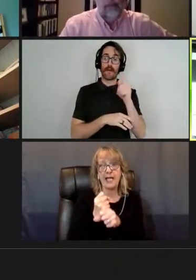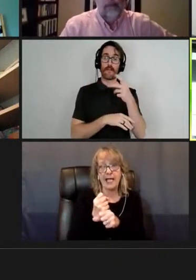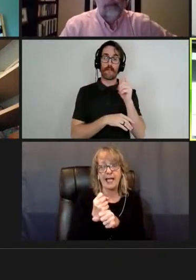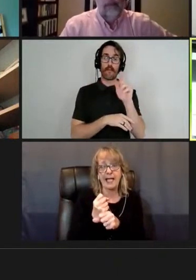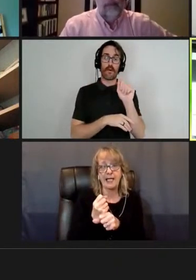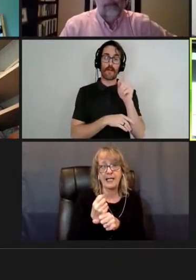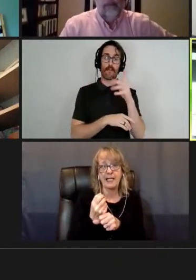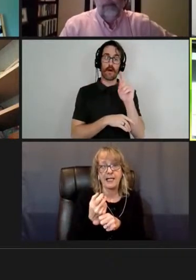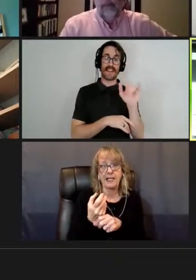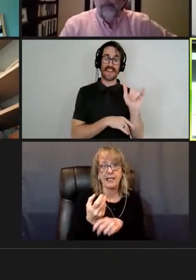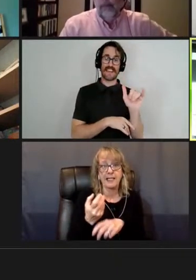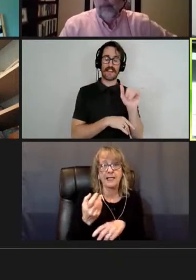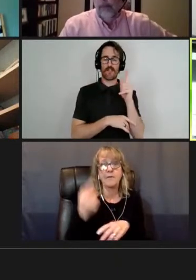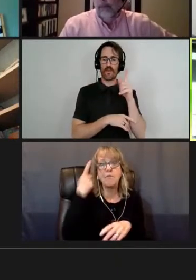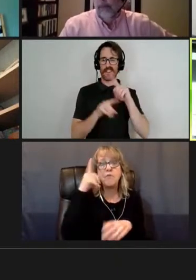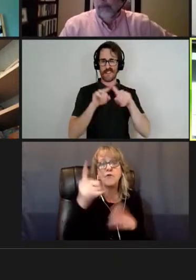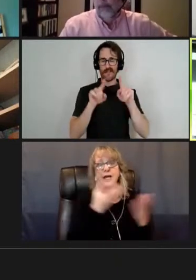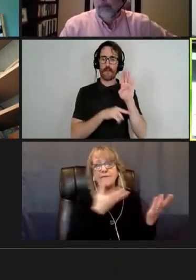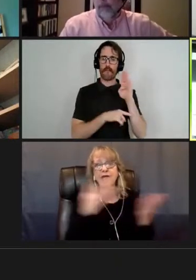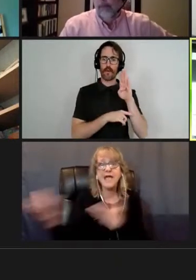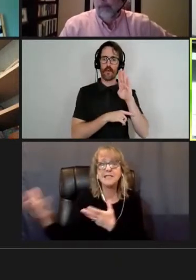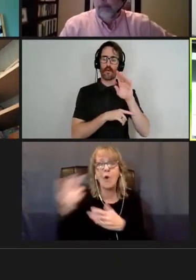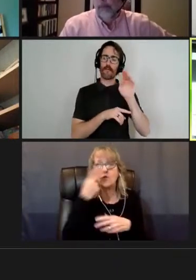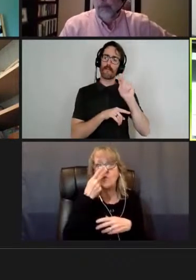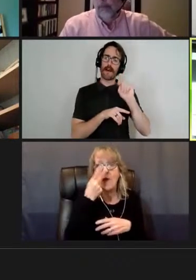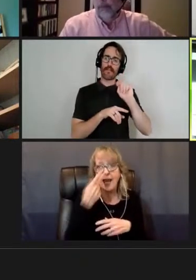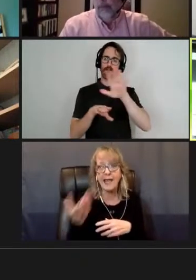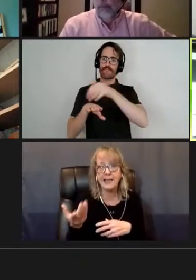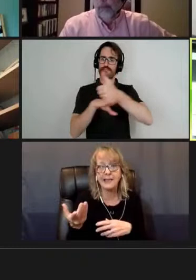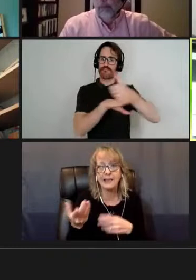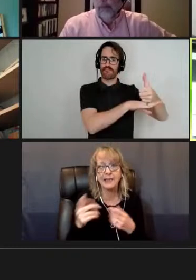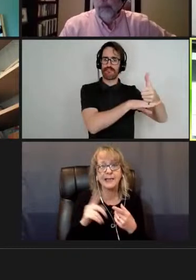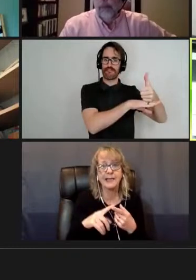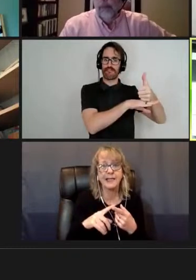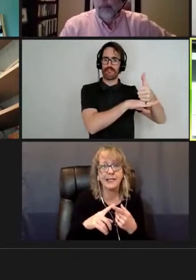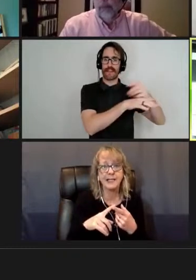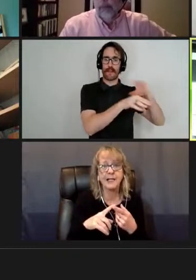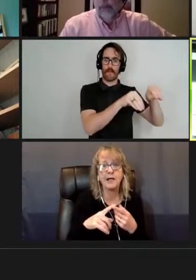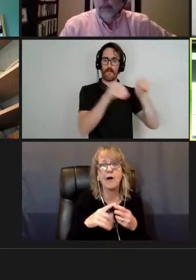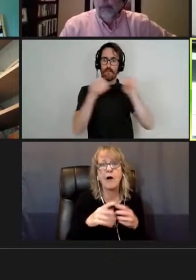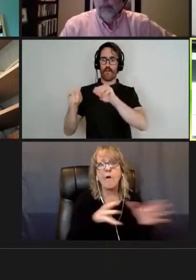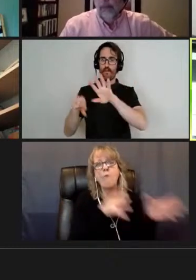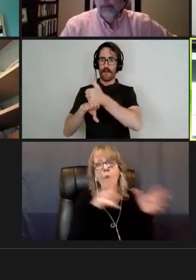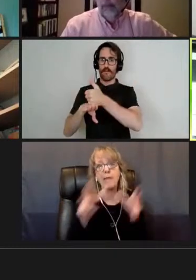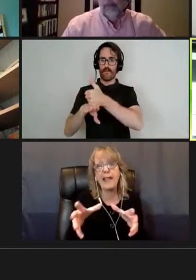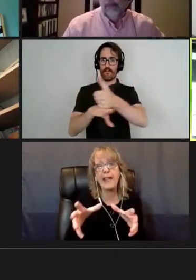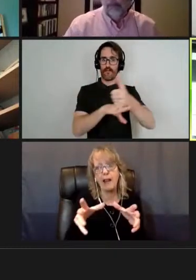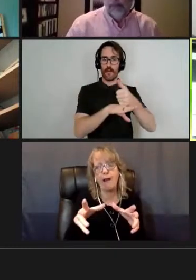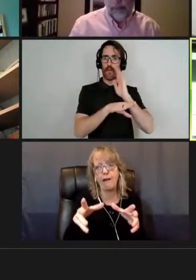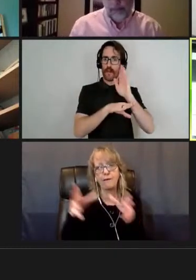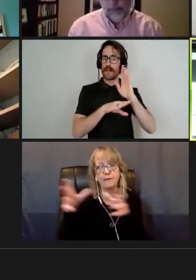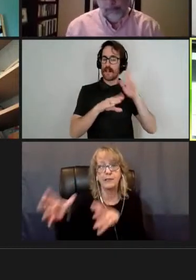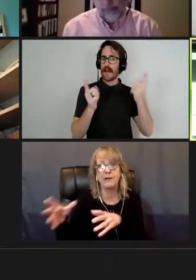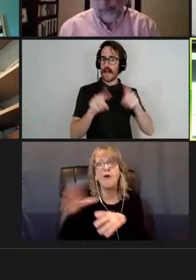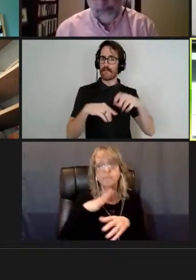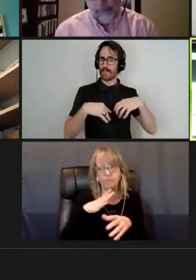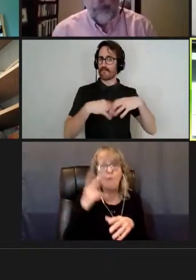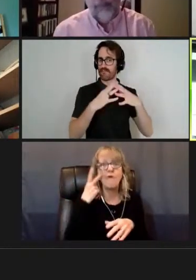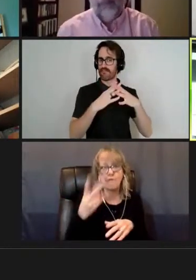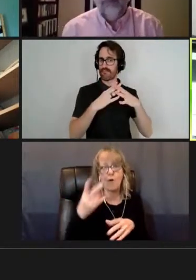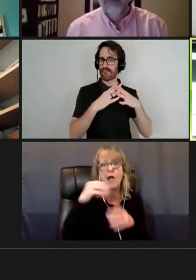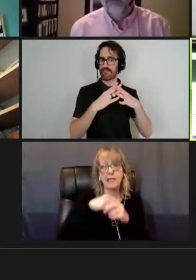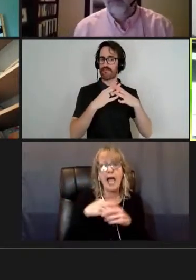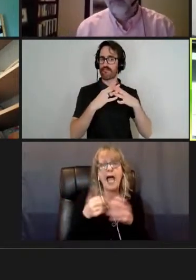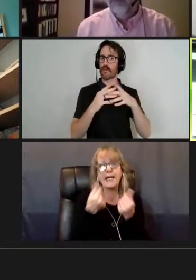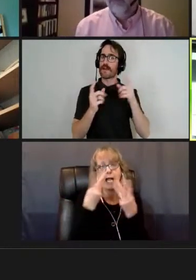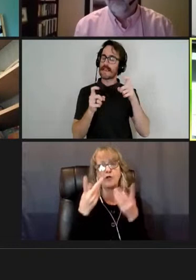speak, into parks. So you'll start to see those appearing shortly, waiting for the half load restrictions and for the ground